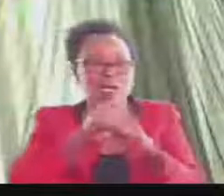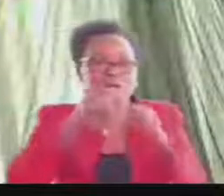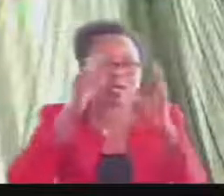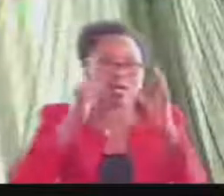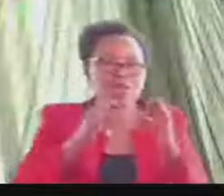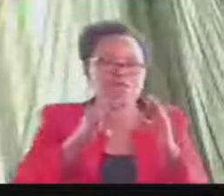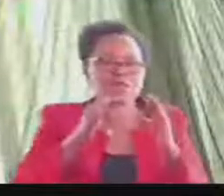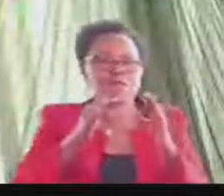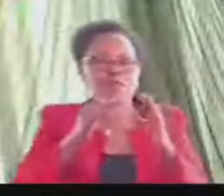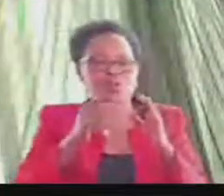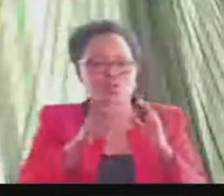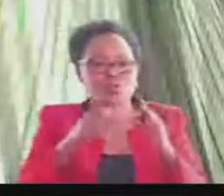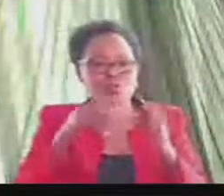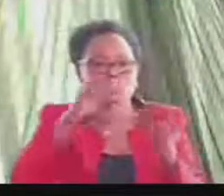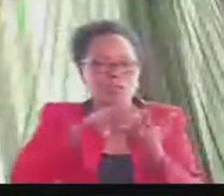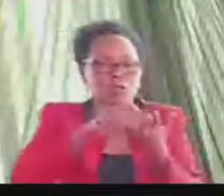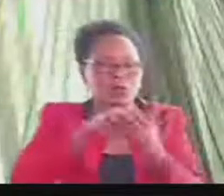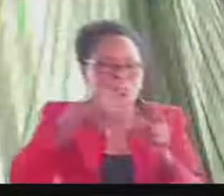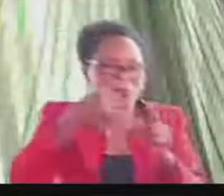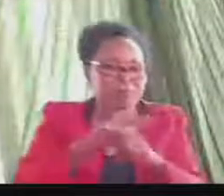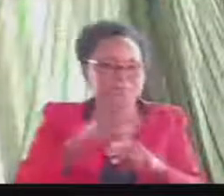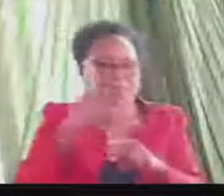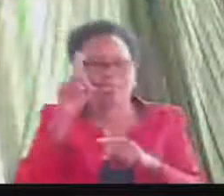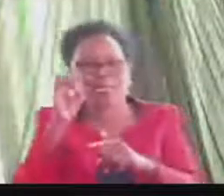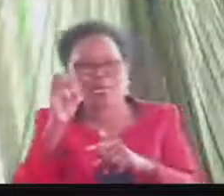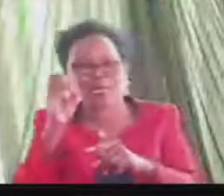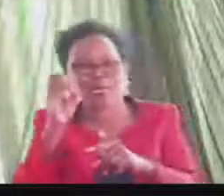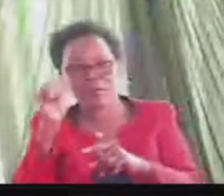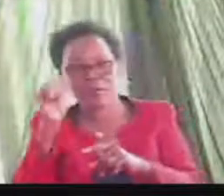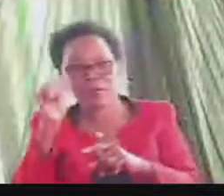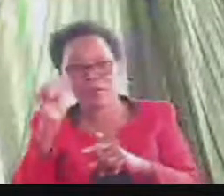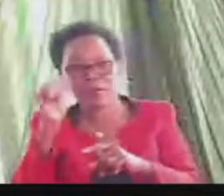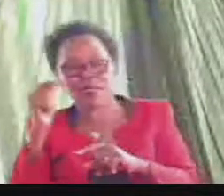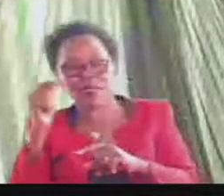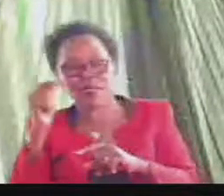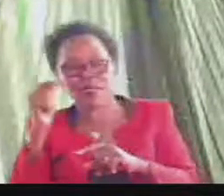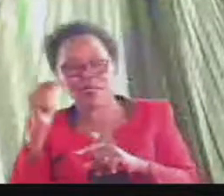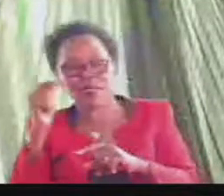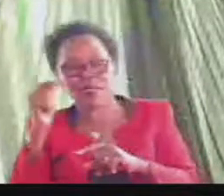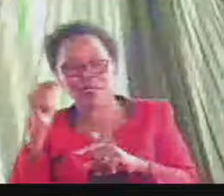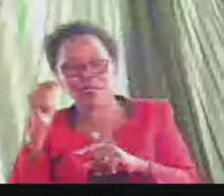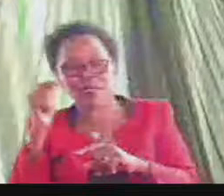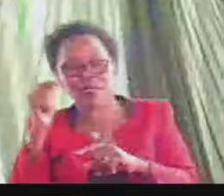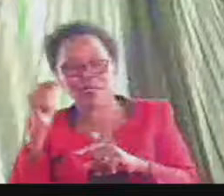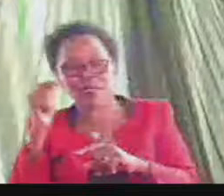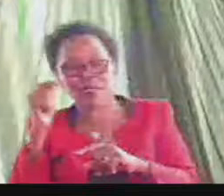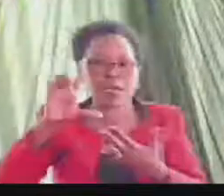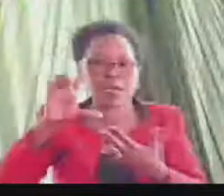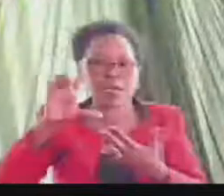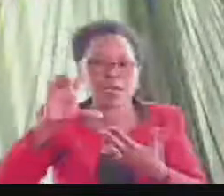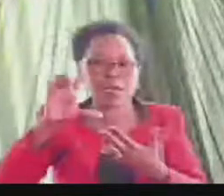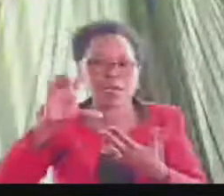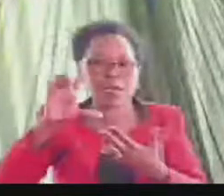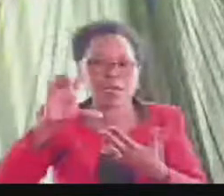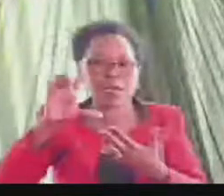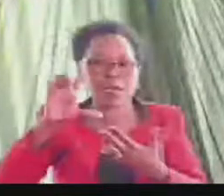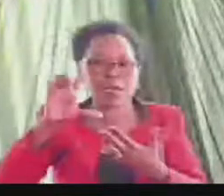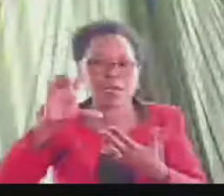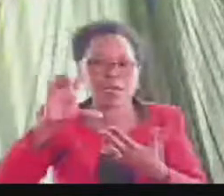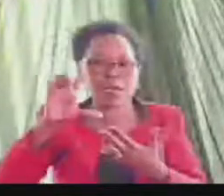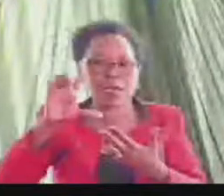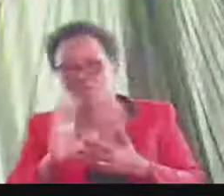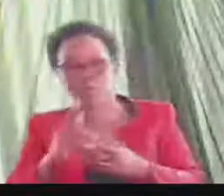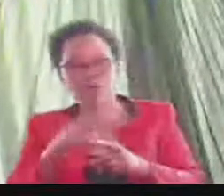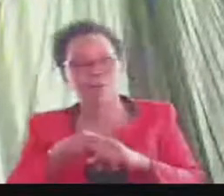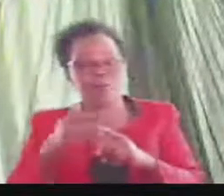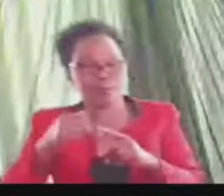you are epileptic or not. Those are conditions which are there, but I've learned from the